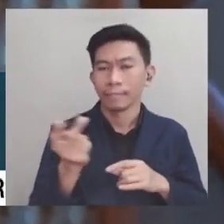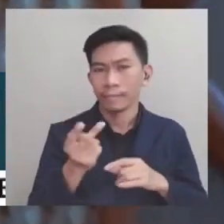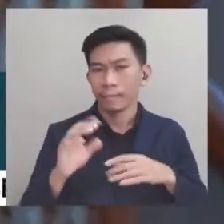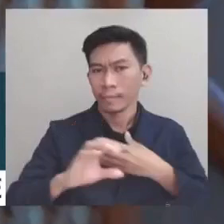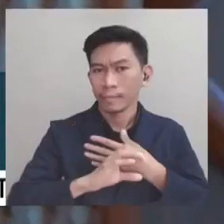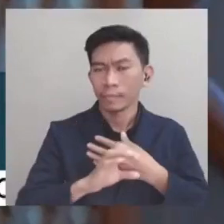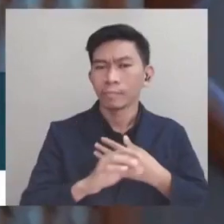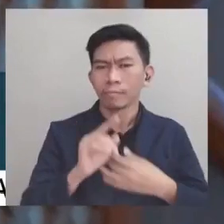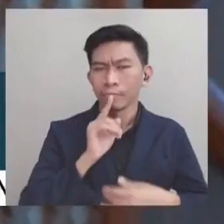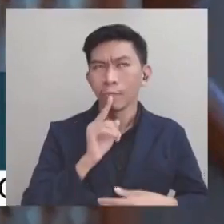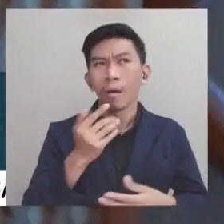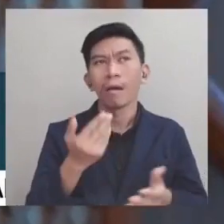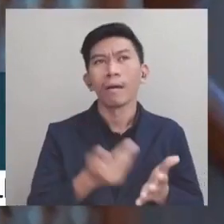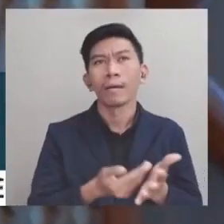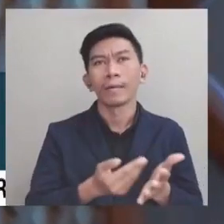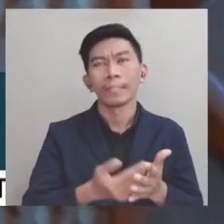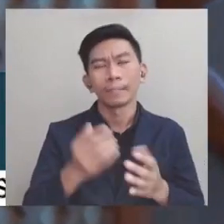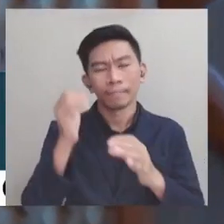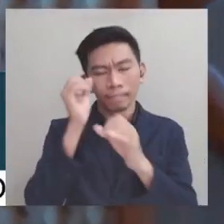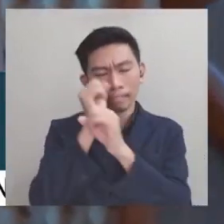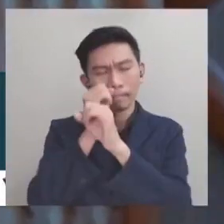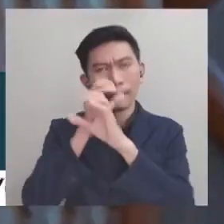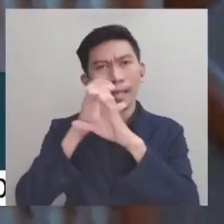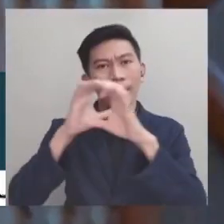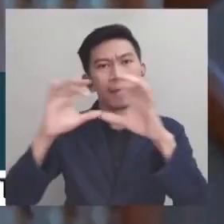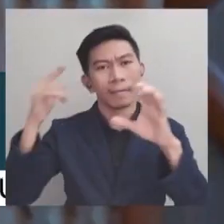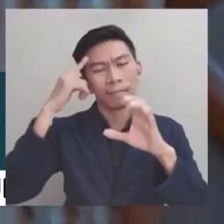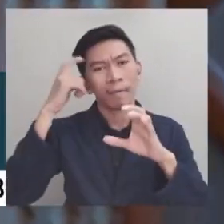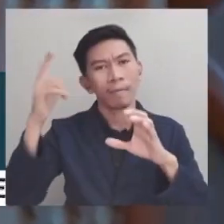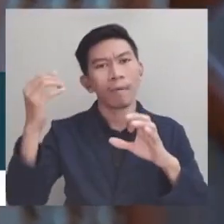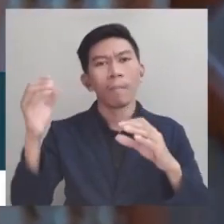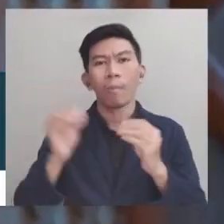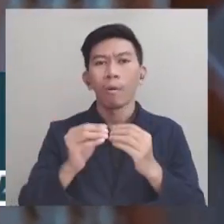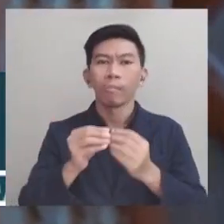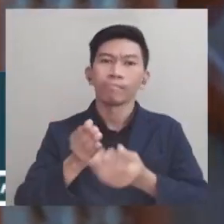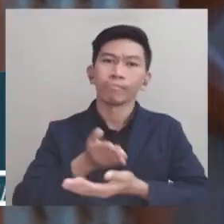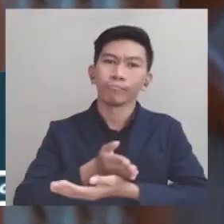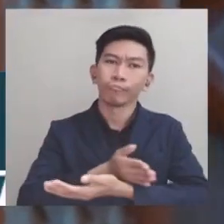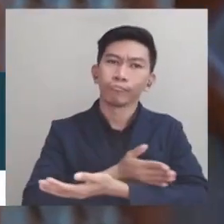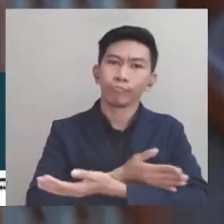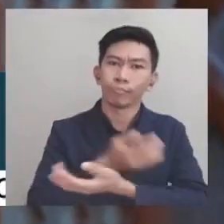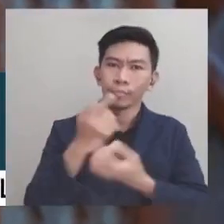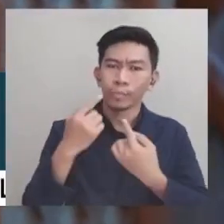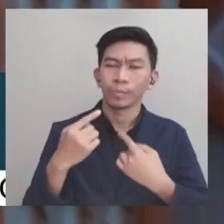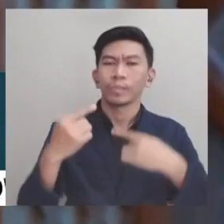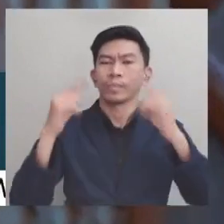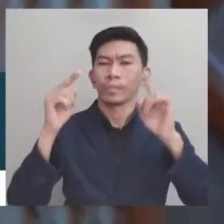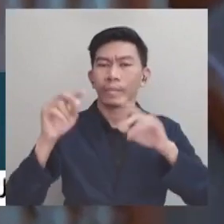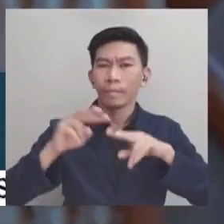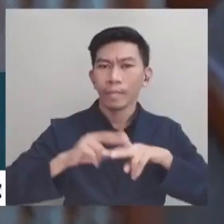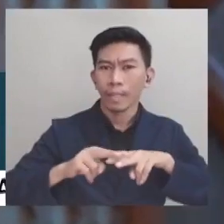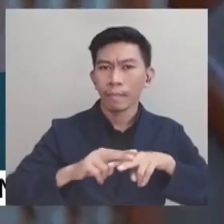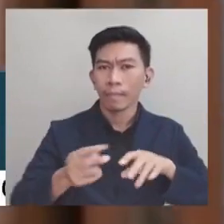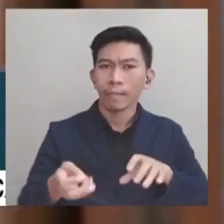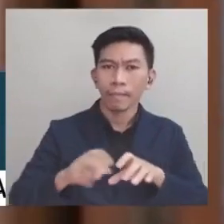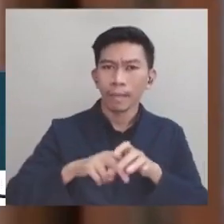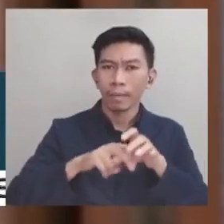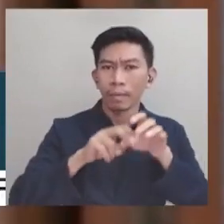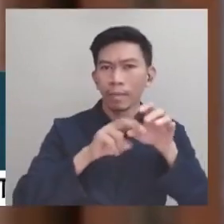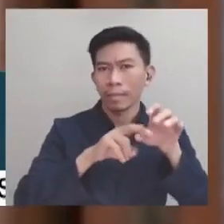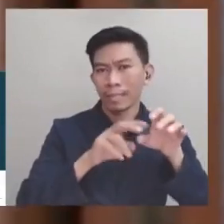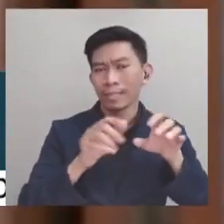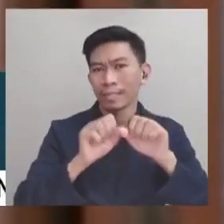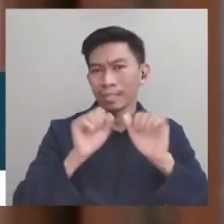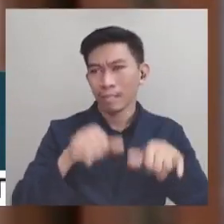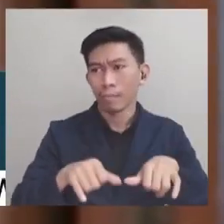dream of a more efficient and inclusive public transportation system that every Filipino deserves. With the signing